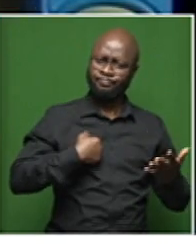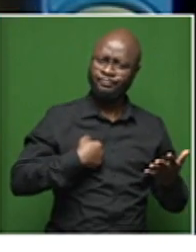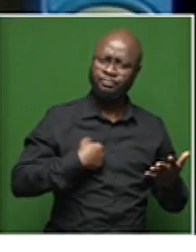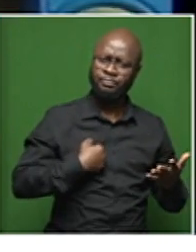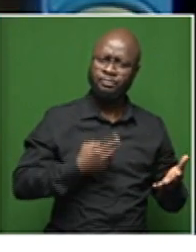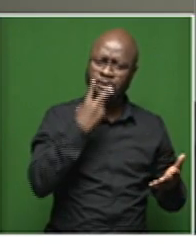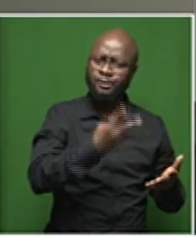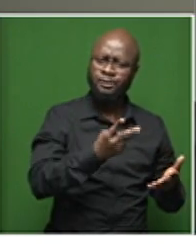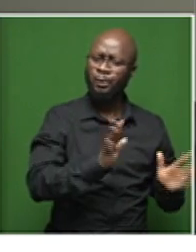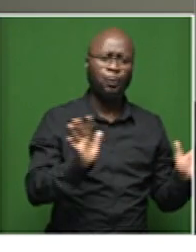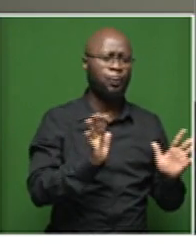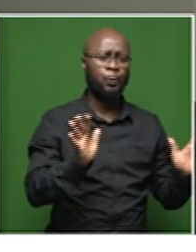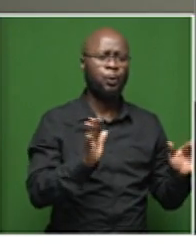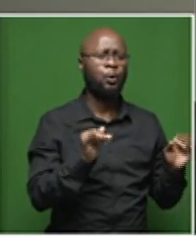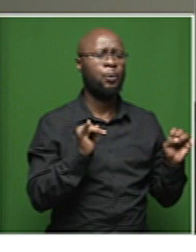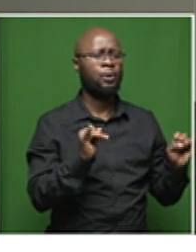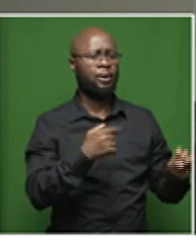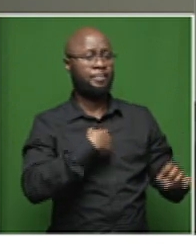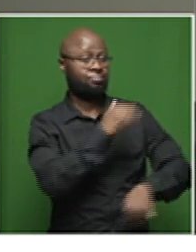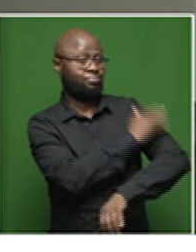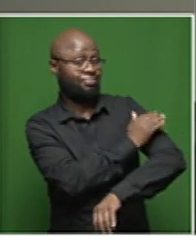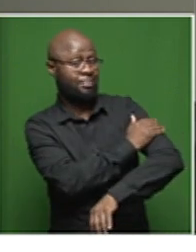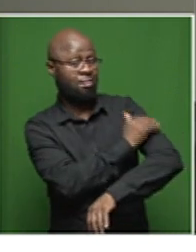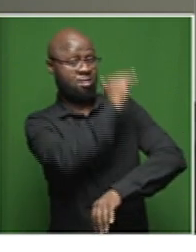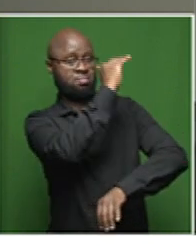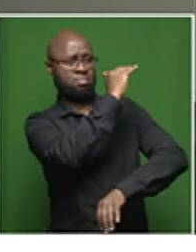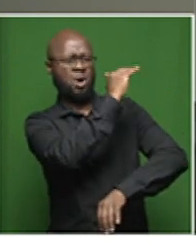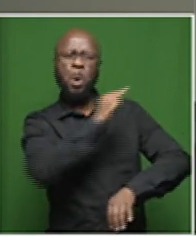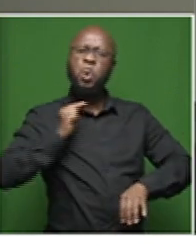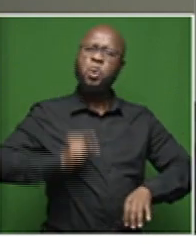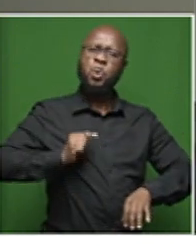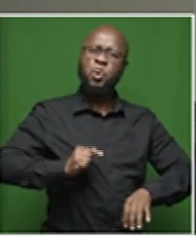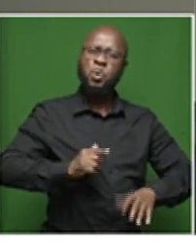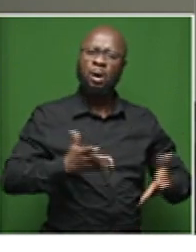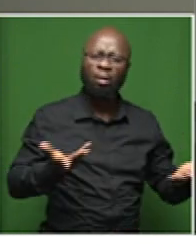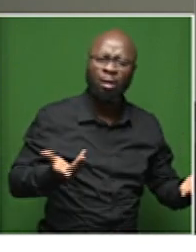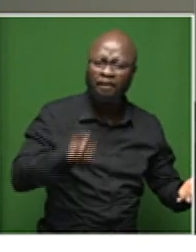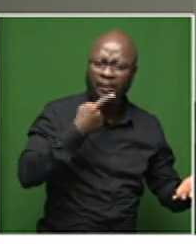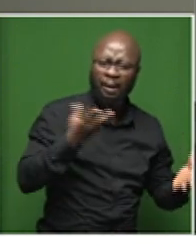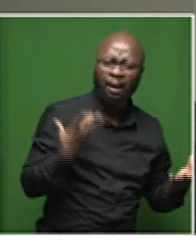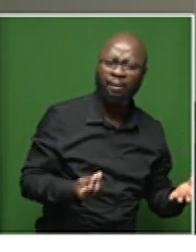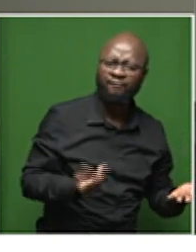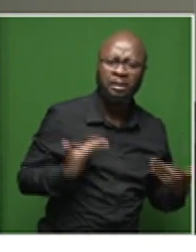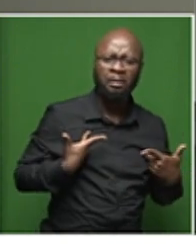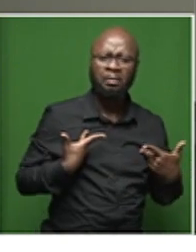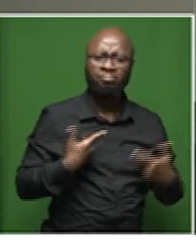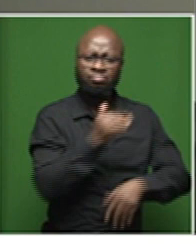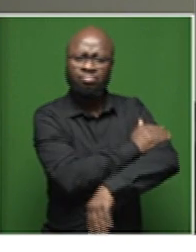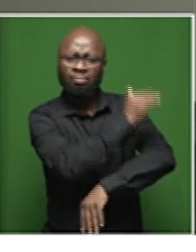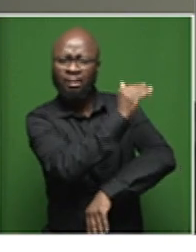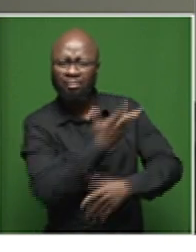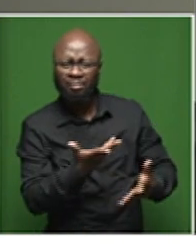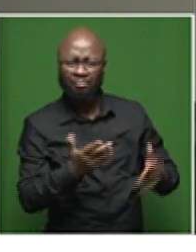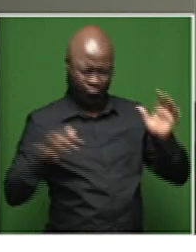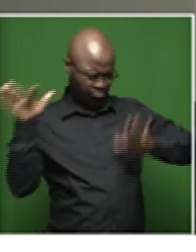my high blood pressure is high. And they would ask, do you have high blood pressure? Or do you take any medication for high blood pressure? So I'd be confused and be